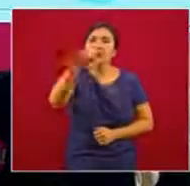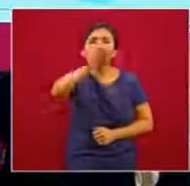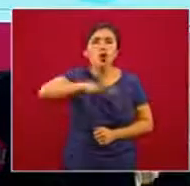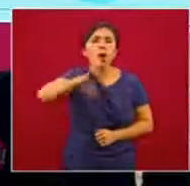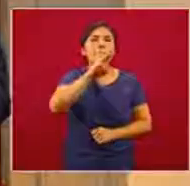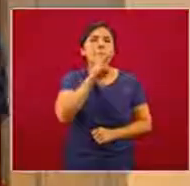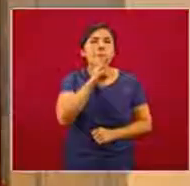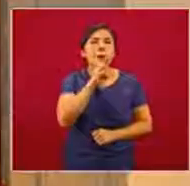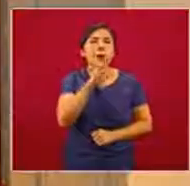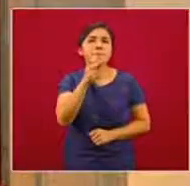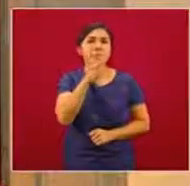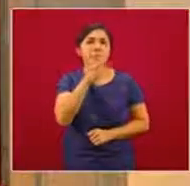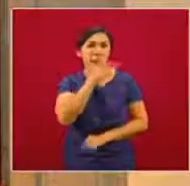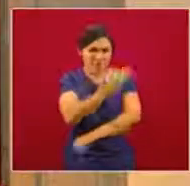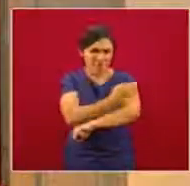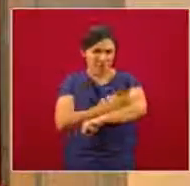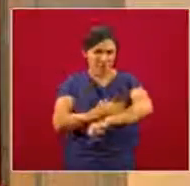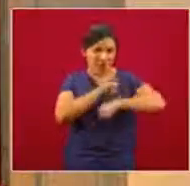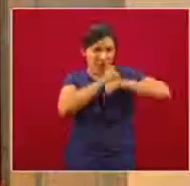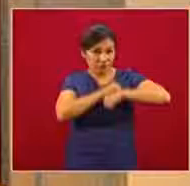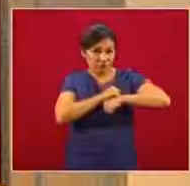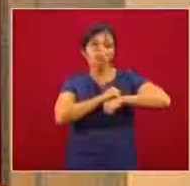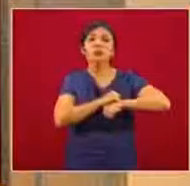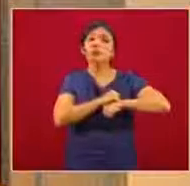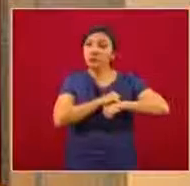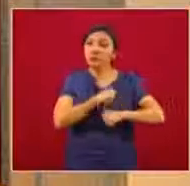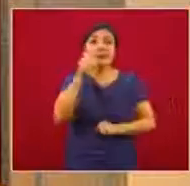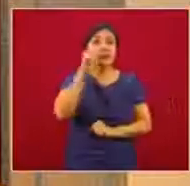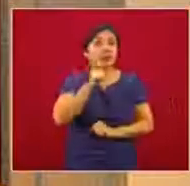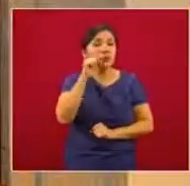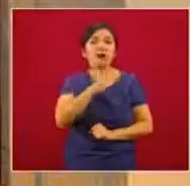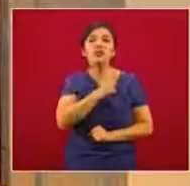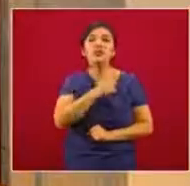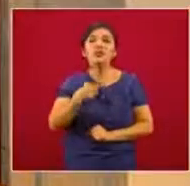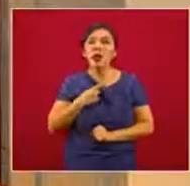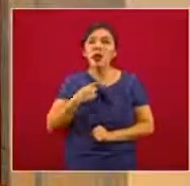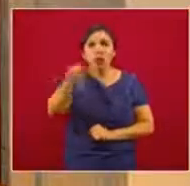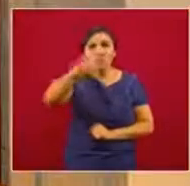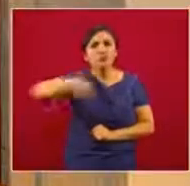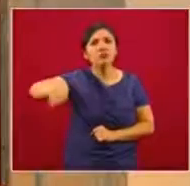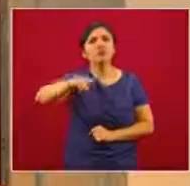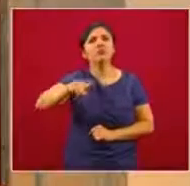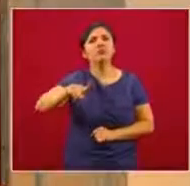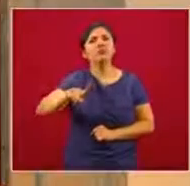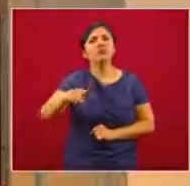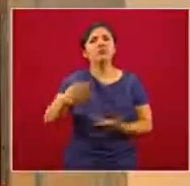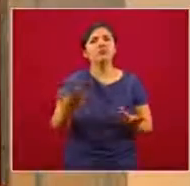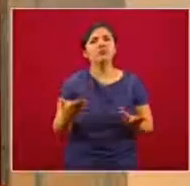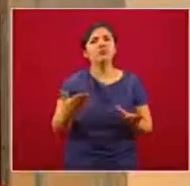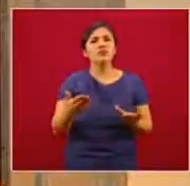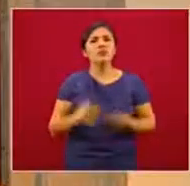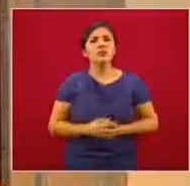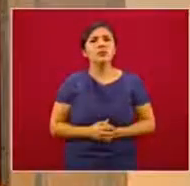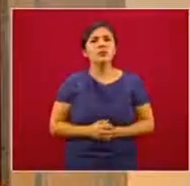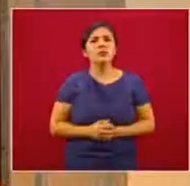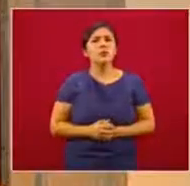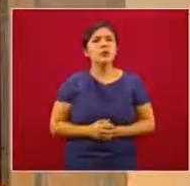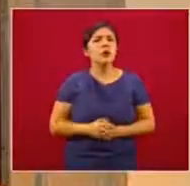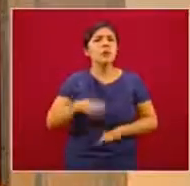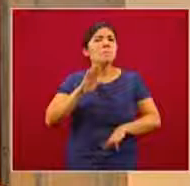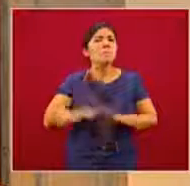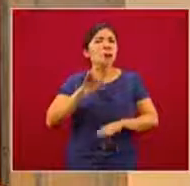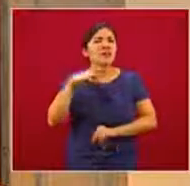starters, we are going to ask the parents that in a way that would be